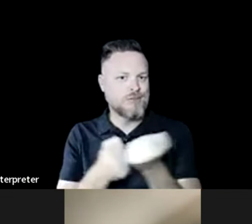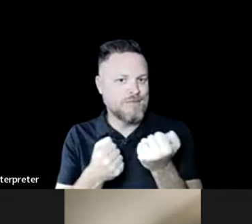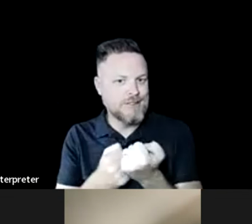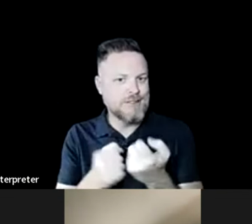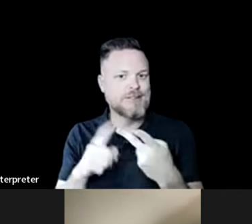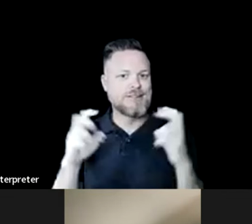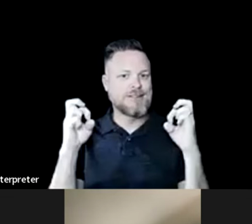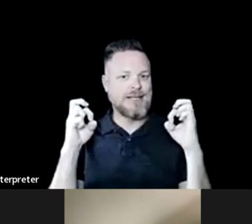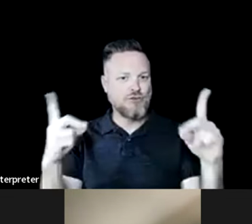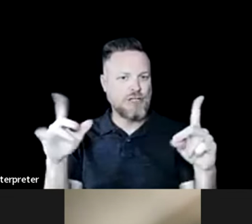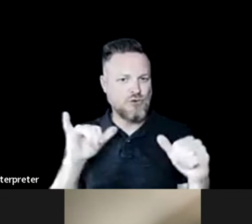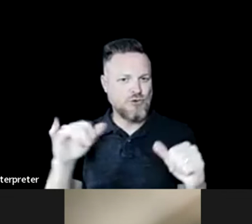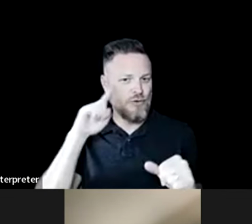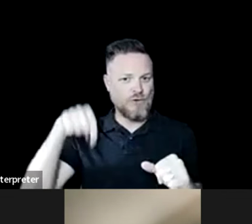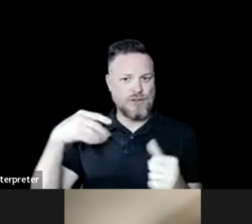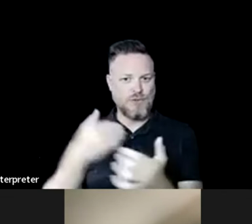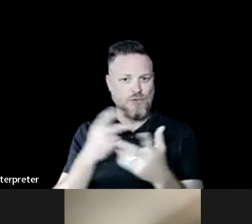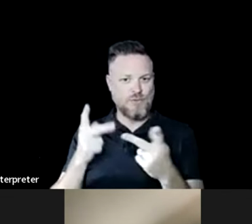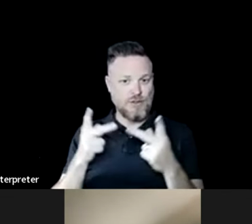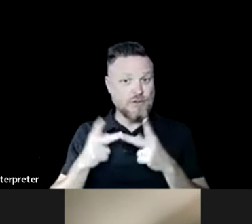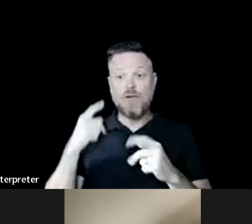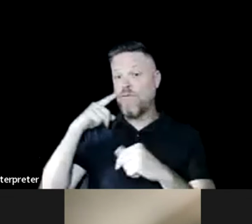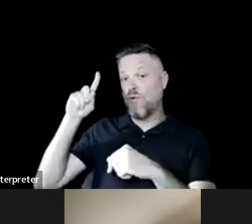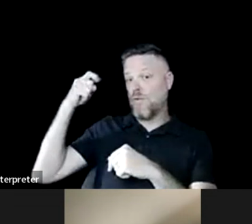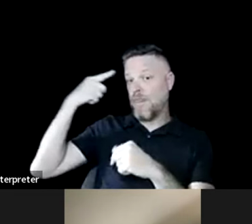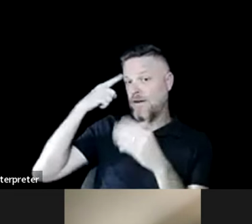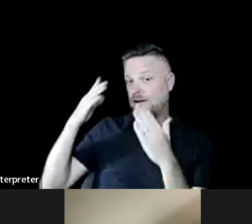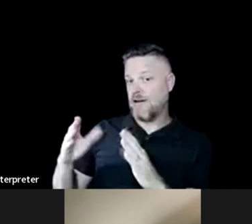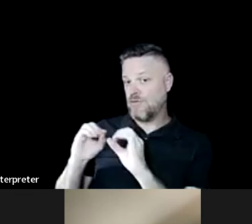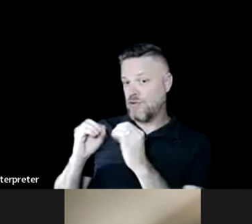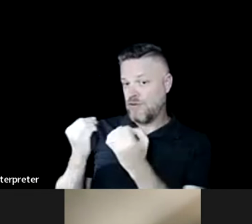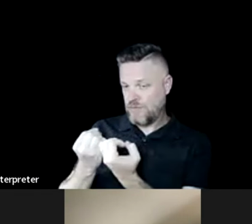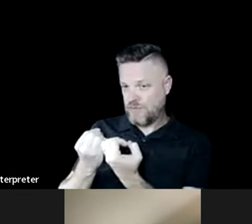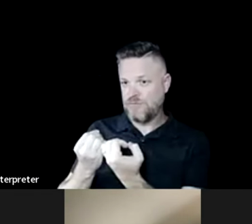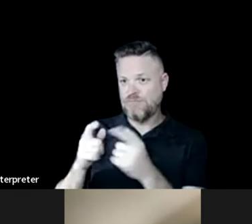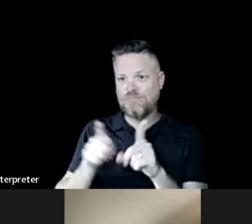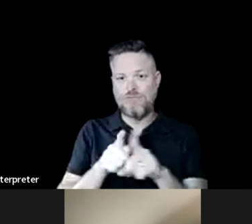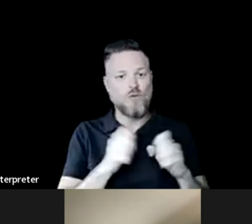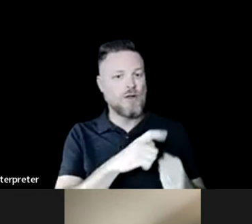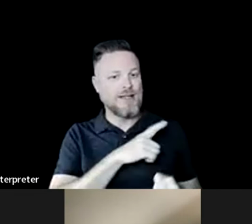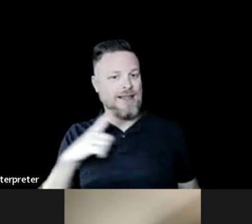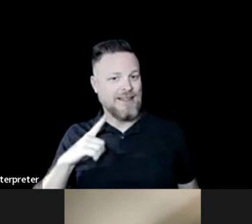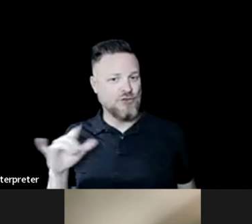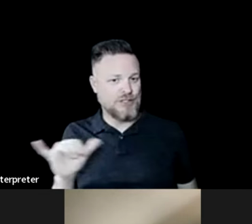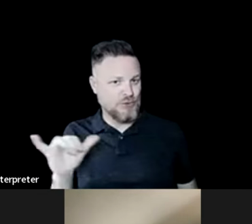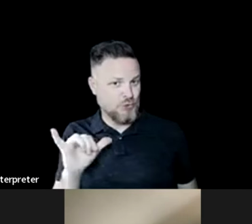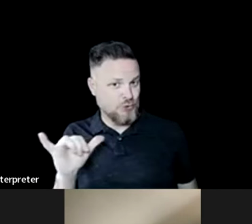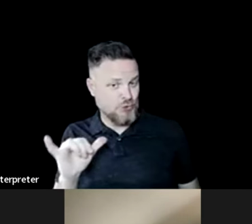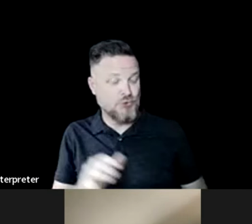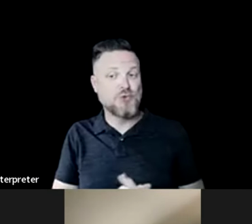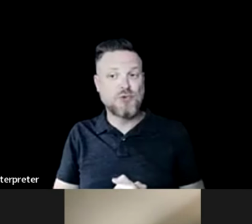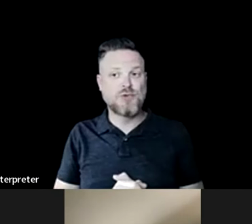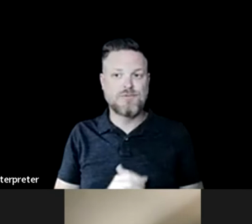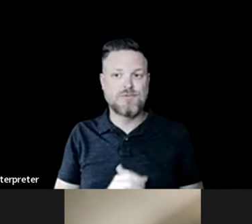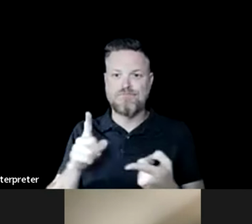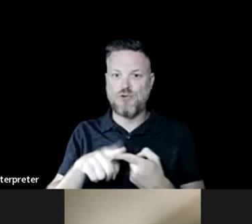my position, both in the governor's office and with the legislature as the